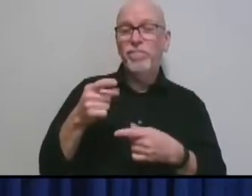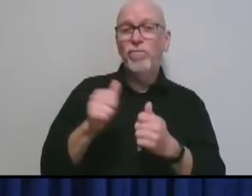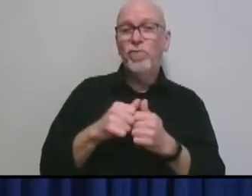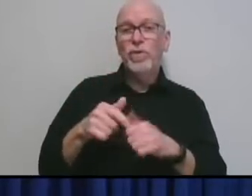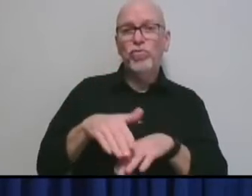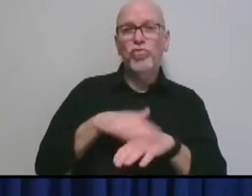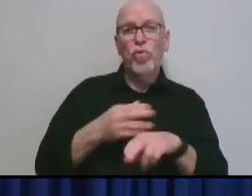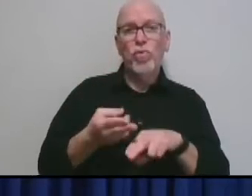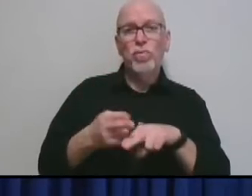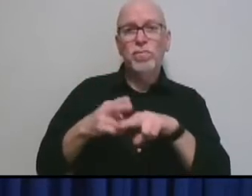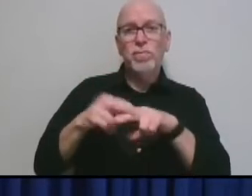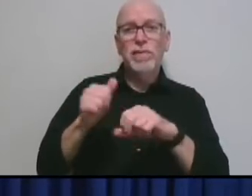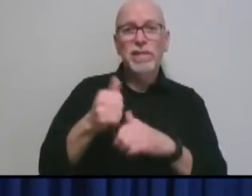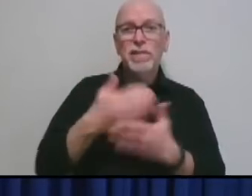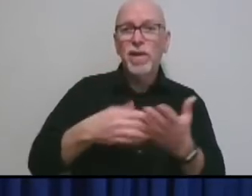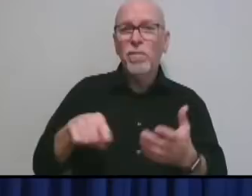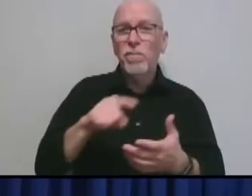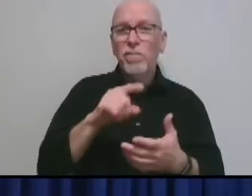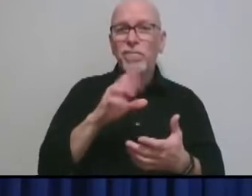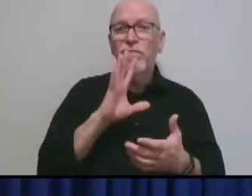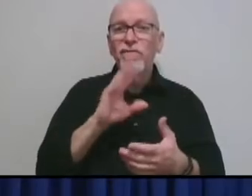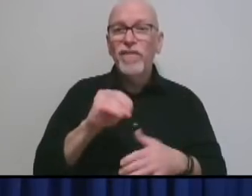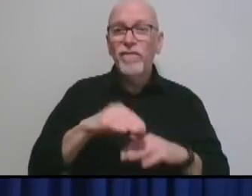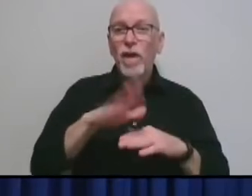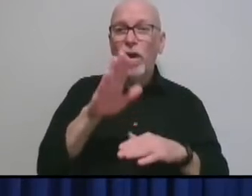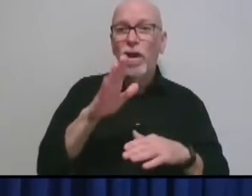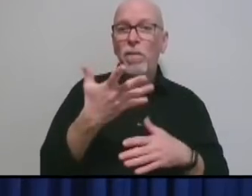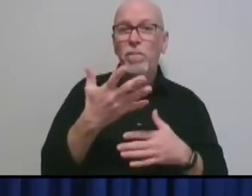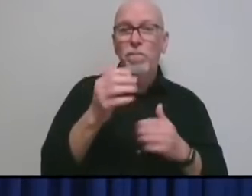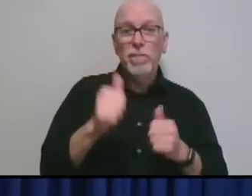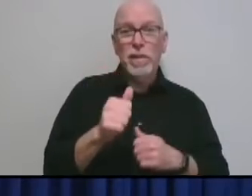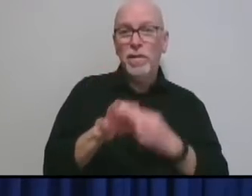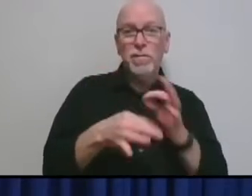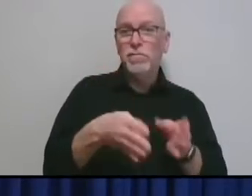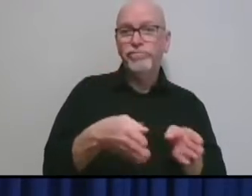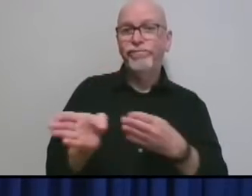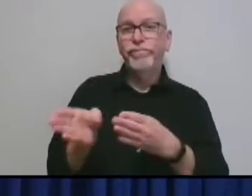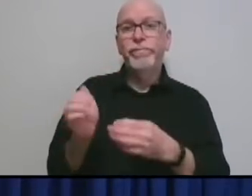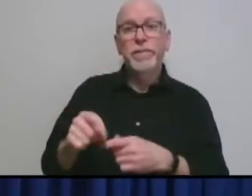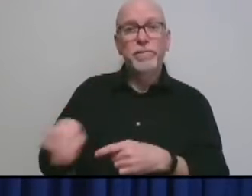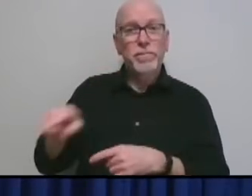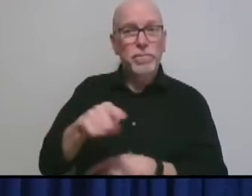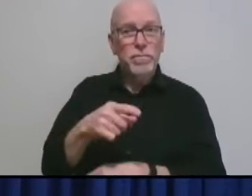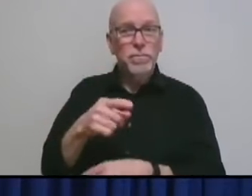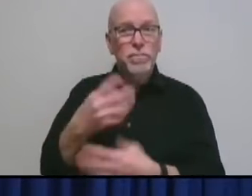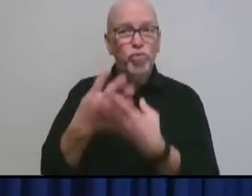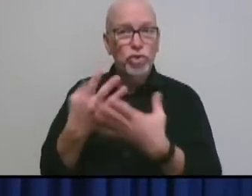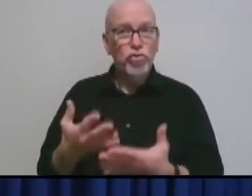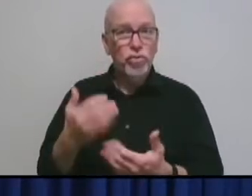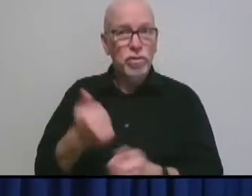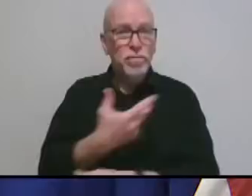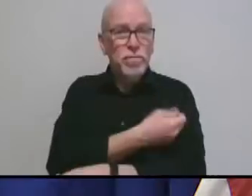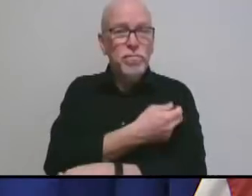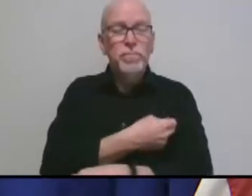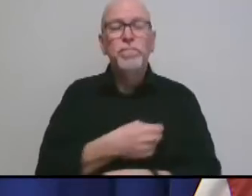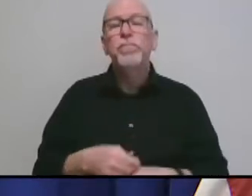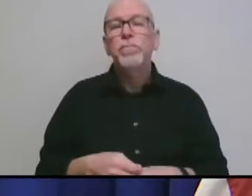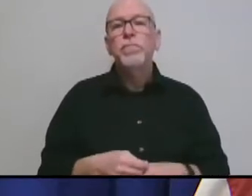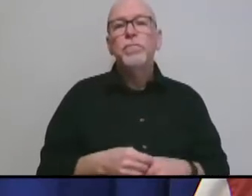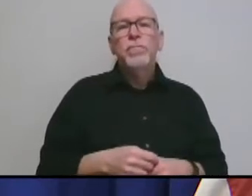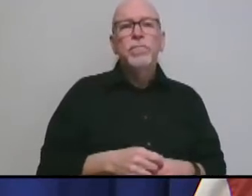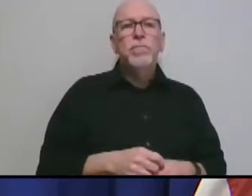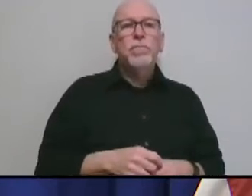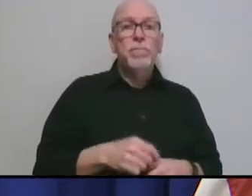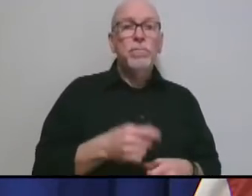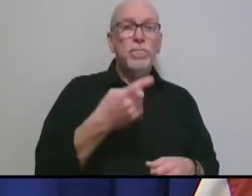uptake rate you've had in some of the 50 and over, could that be diverted to that population instead? Yeah, Dr. Weaver, you want to